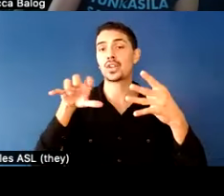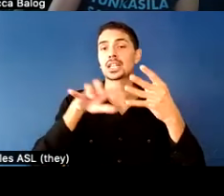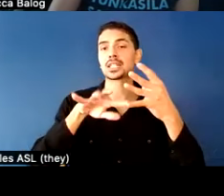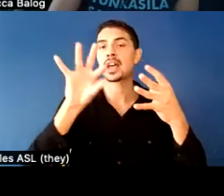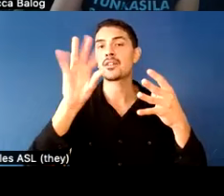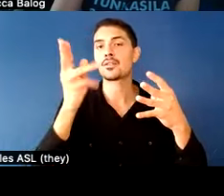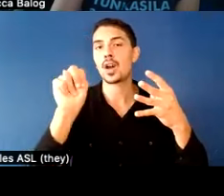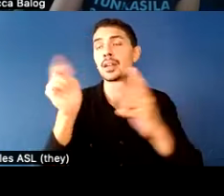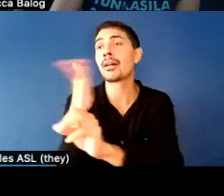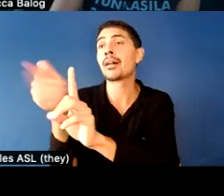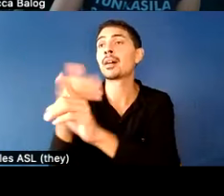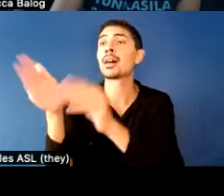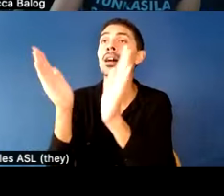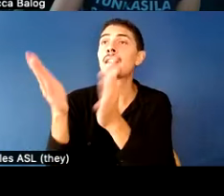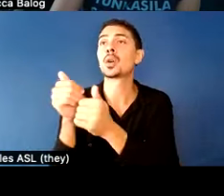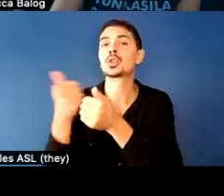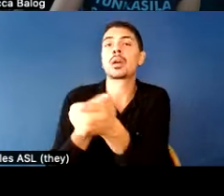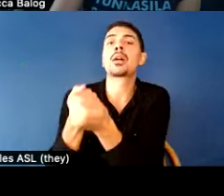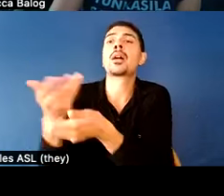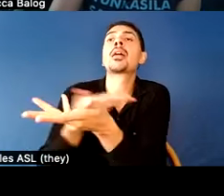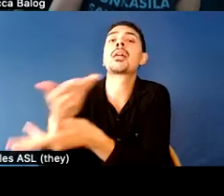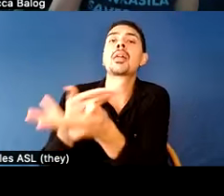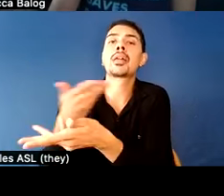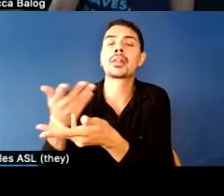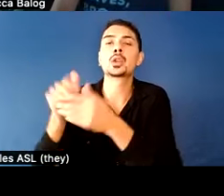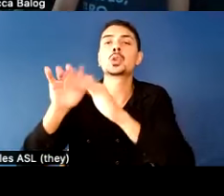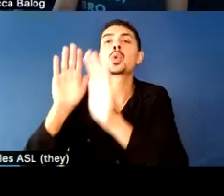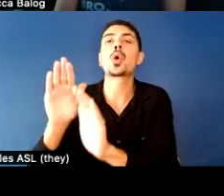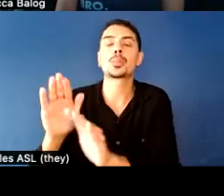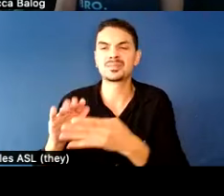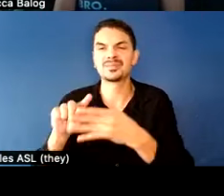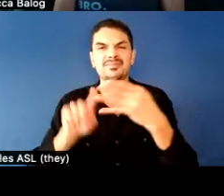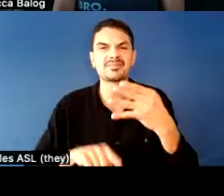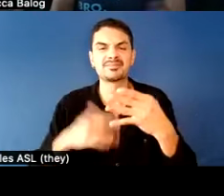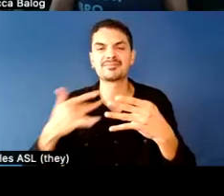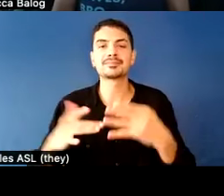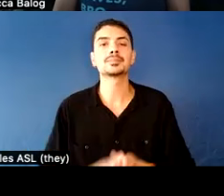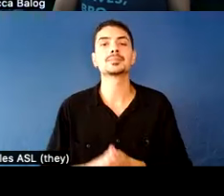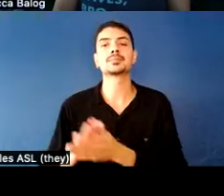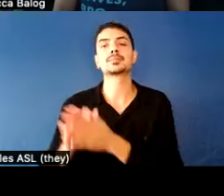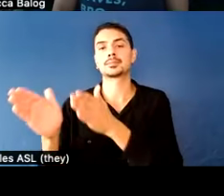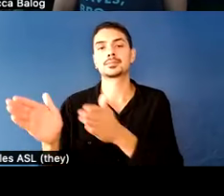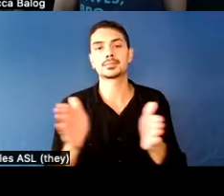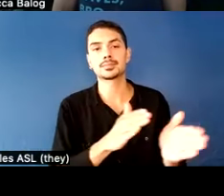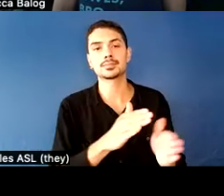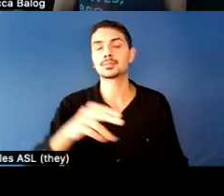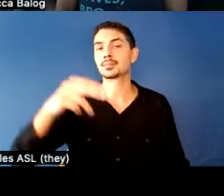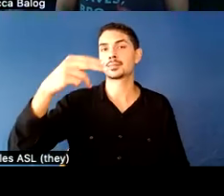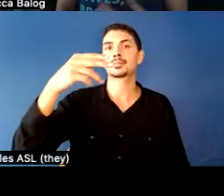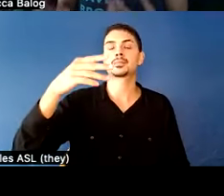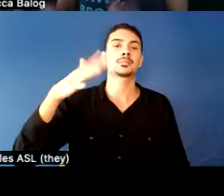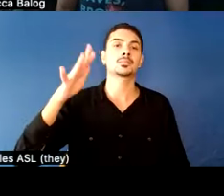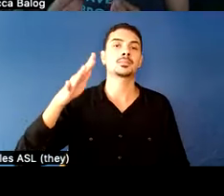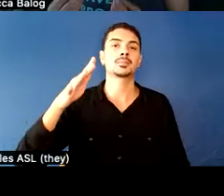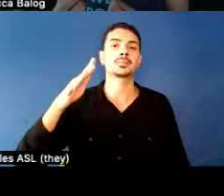I'm gonna try to speed up a little bit. So hypervigilance is another one. Some